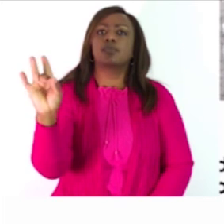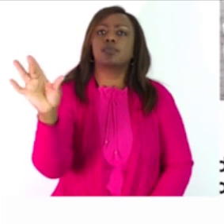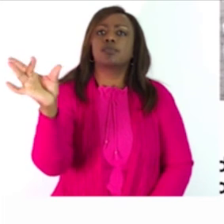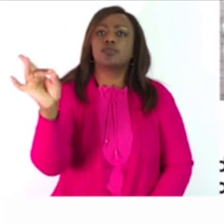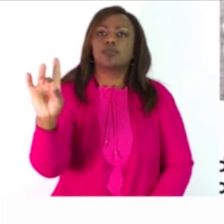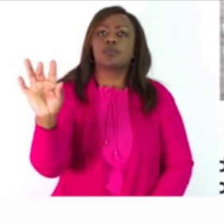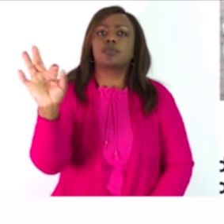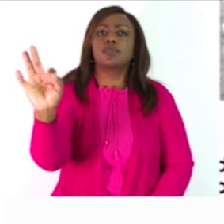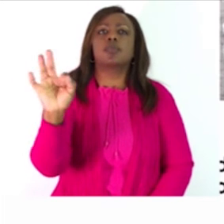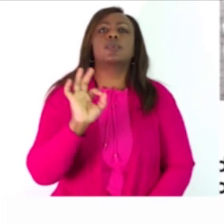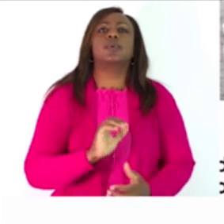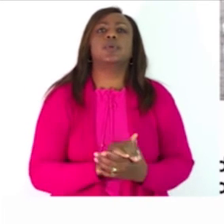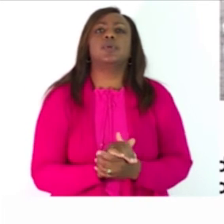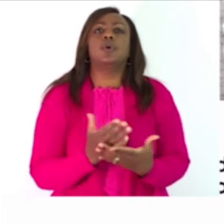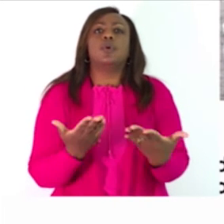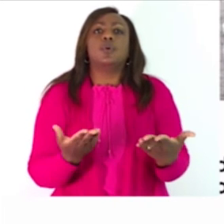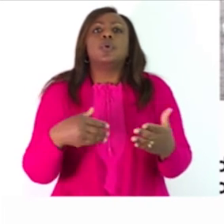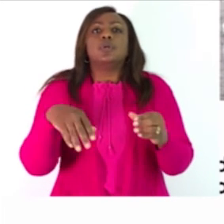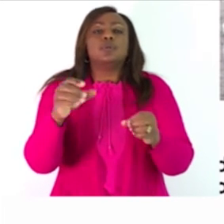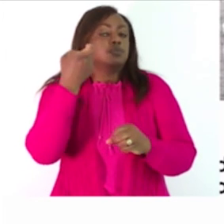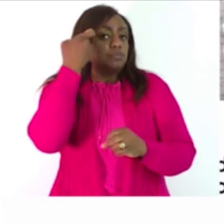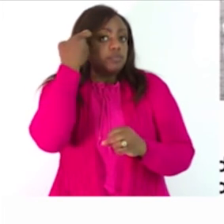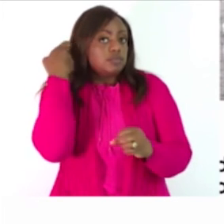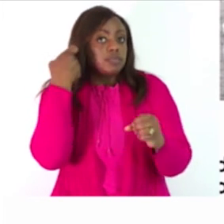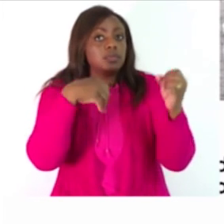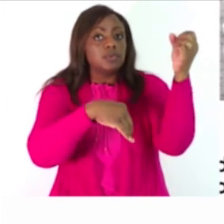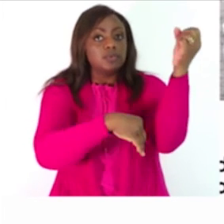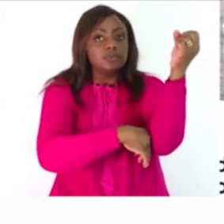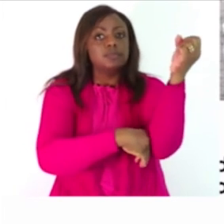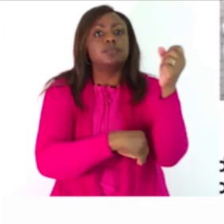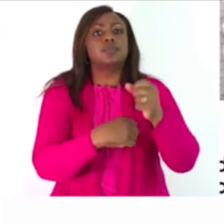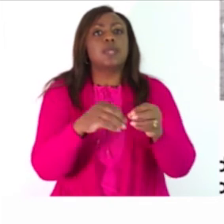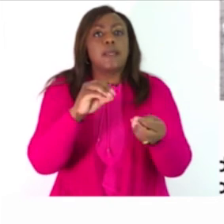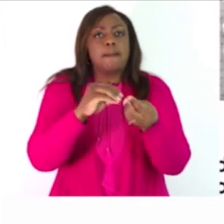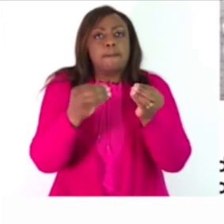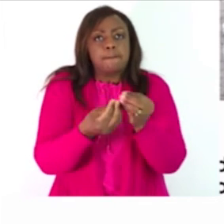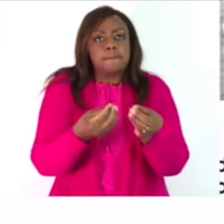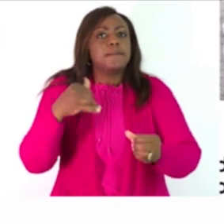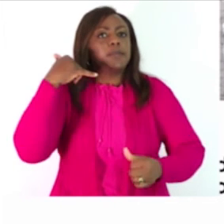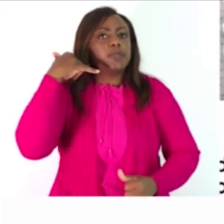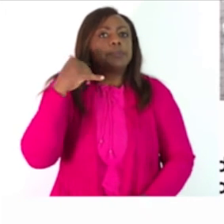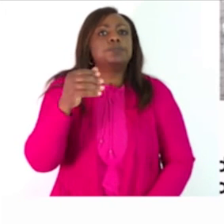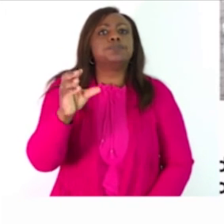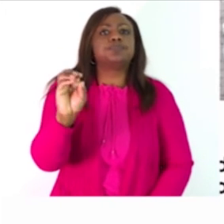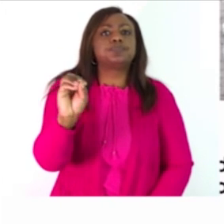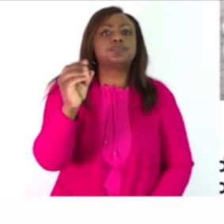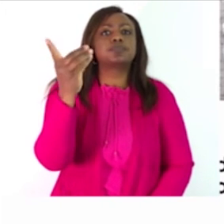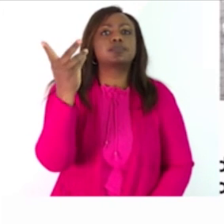061-226-889. The Ministry of Health and Social Services, Windhoek